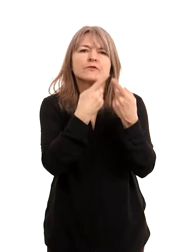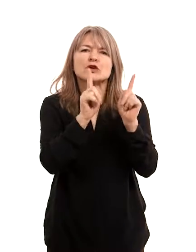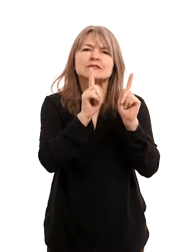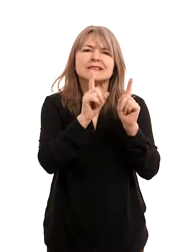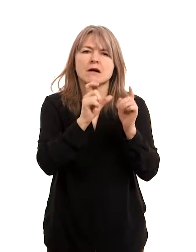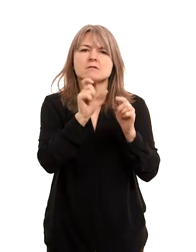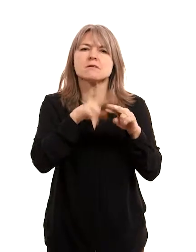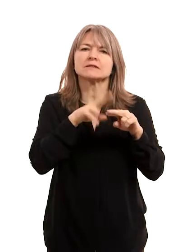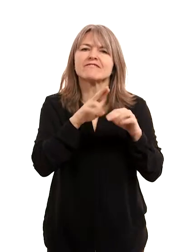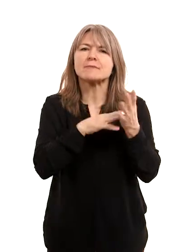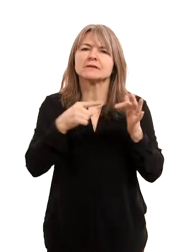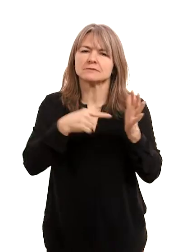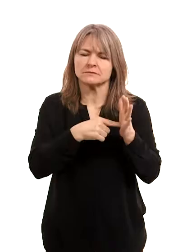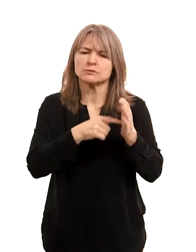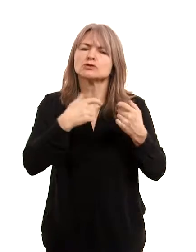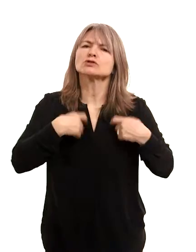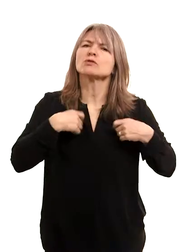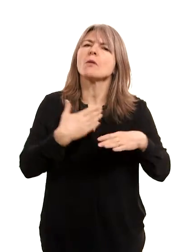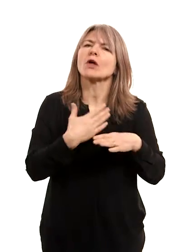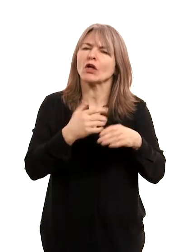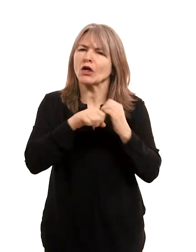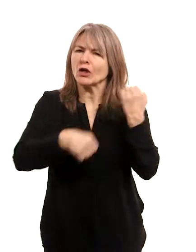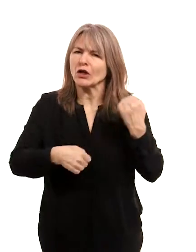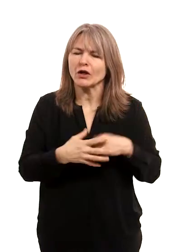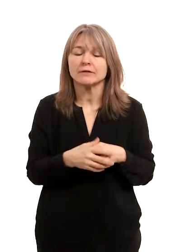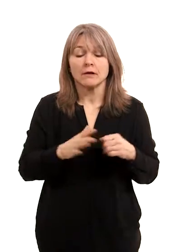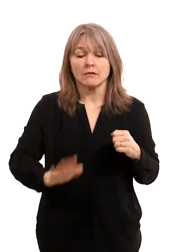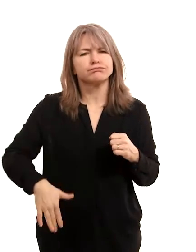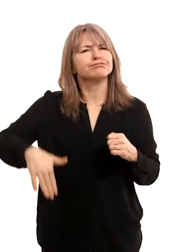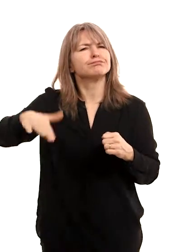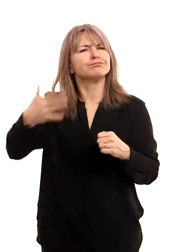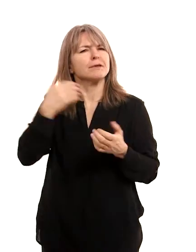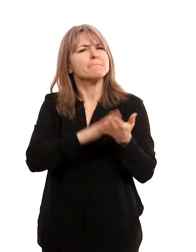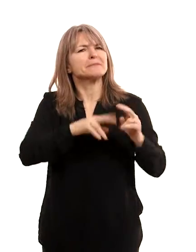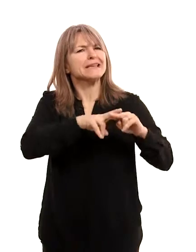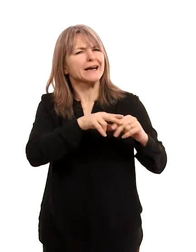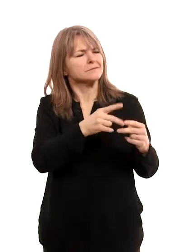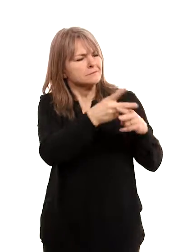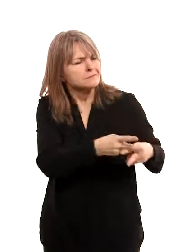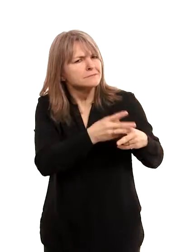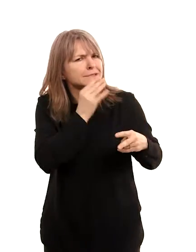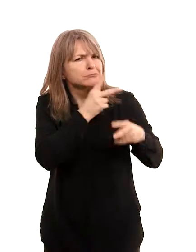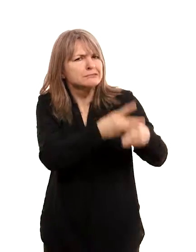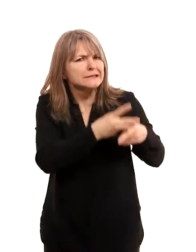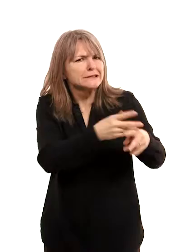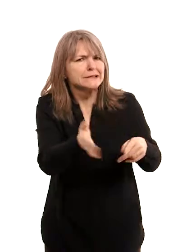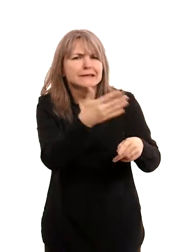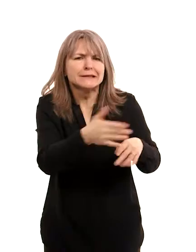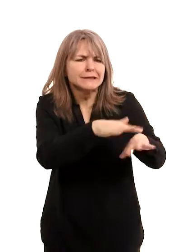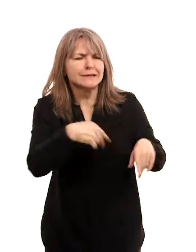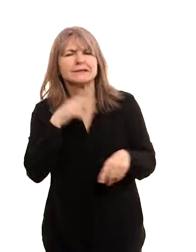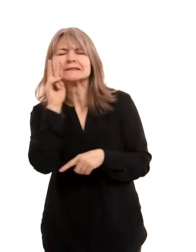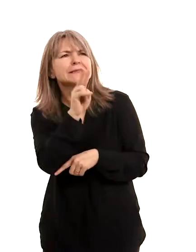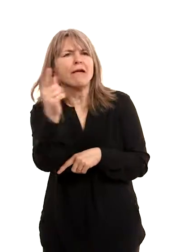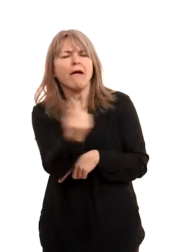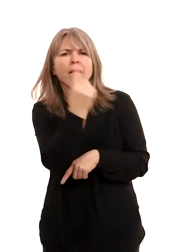Metropolitan and I'm in my last year. Growing up, my parents fostered and I got to see social workers come in and out